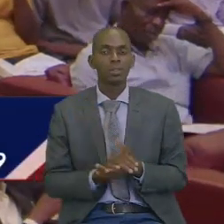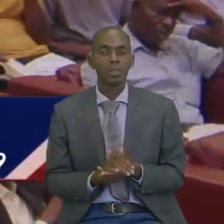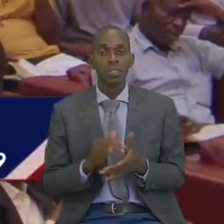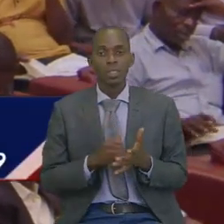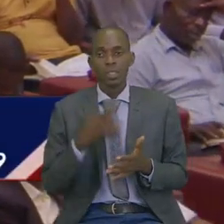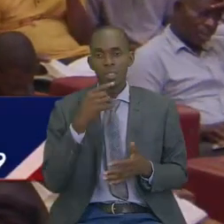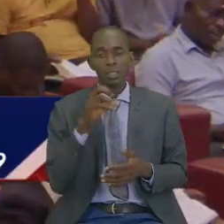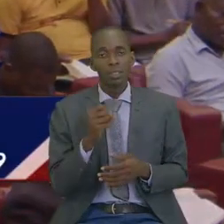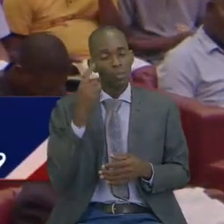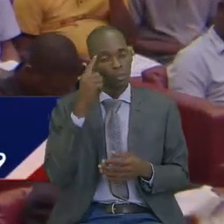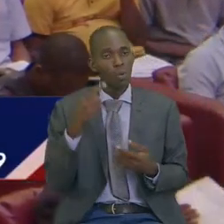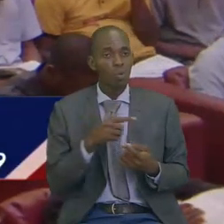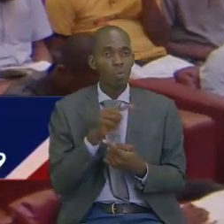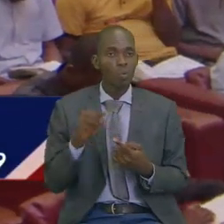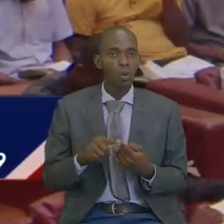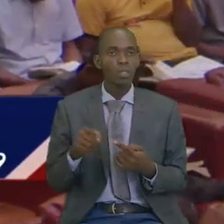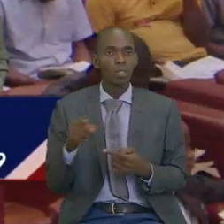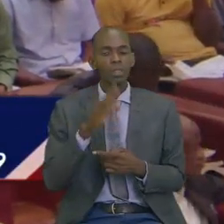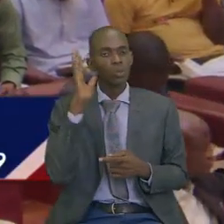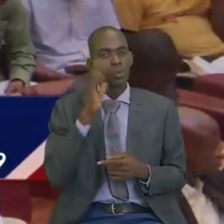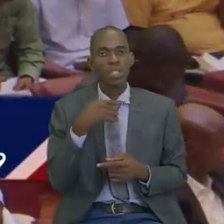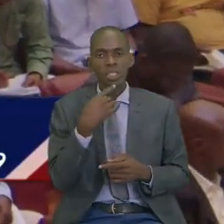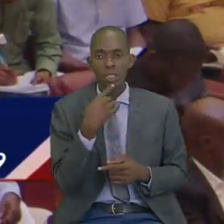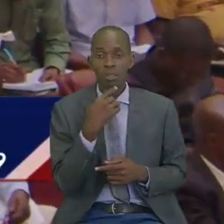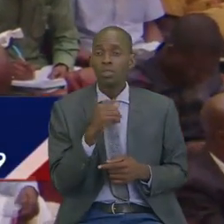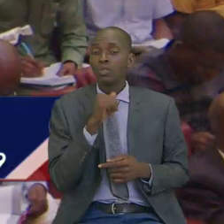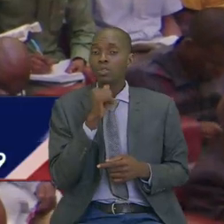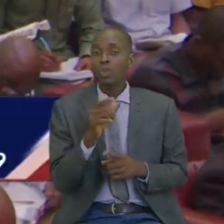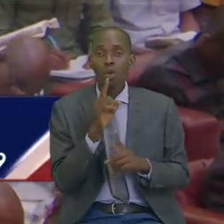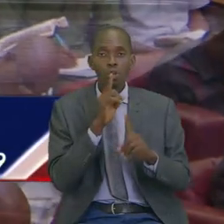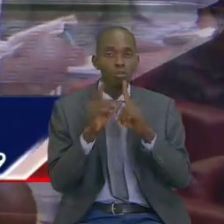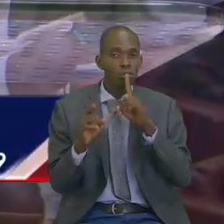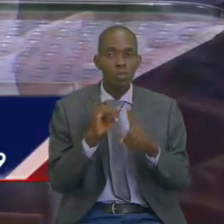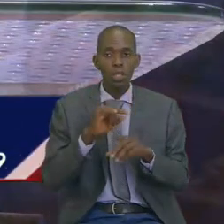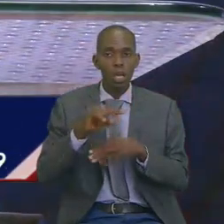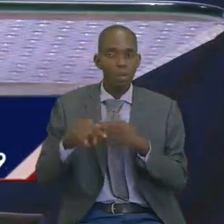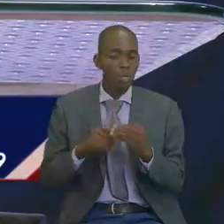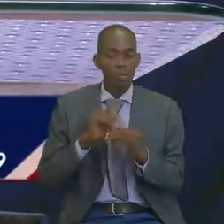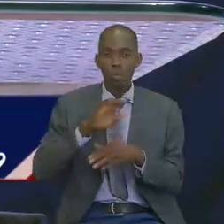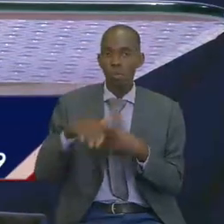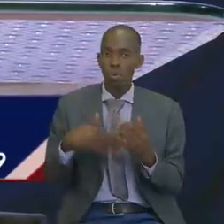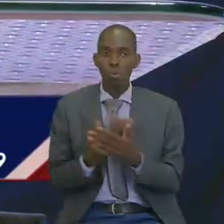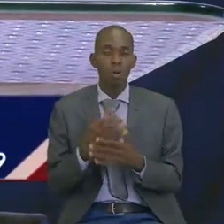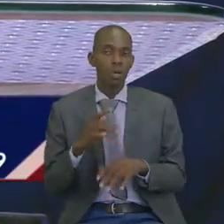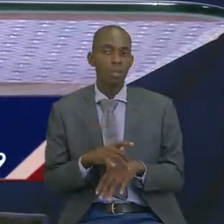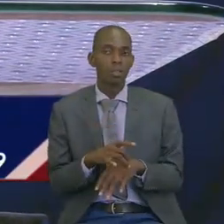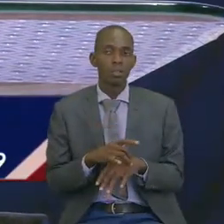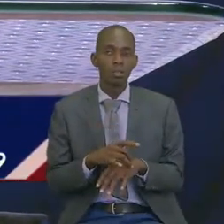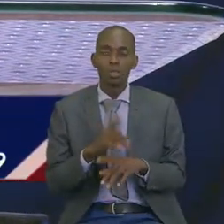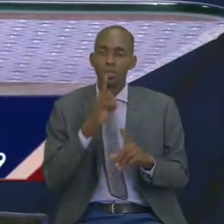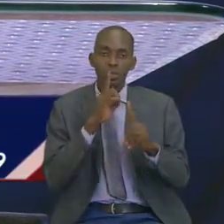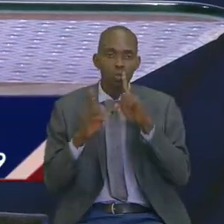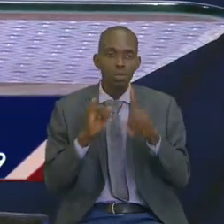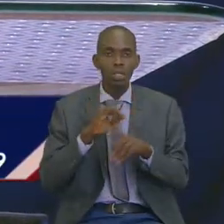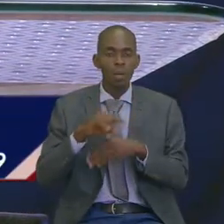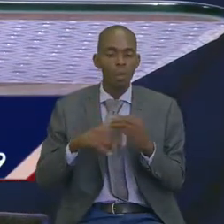it says, for when they shall say, it's not talking about the whole earth, talking about